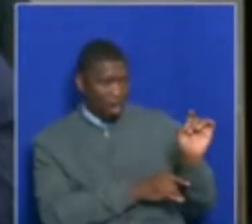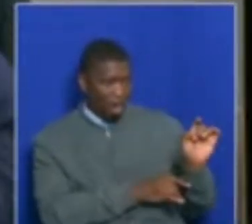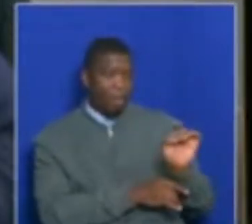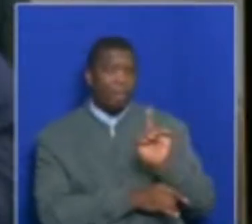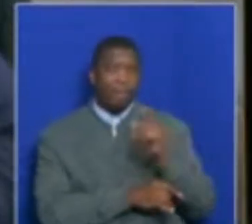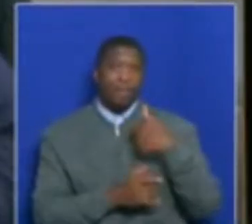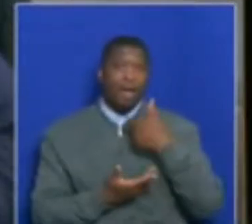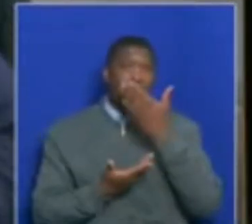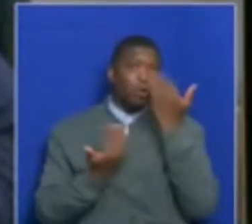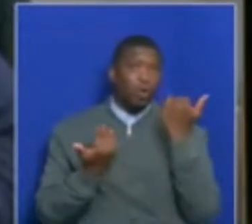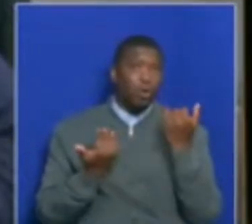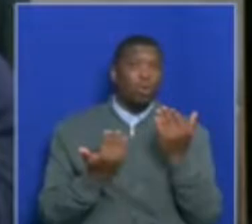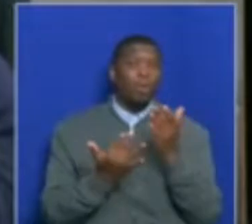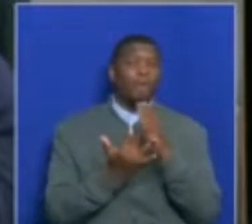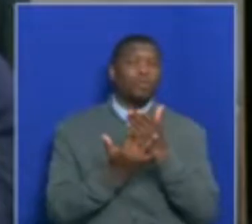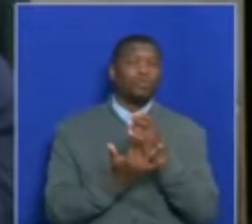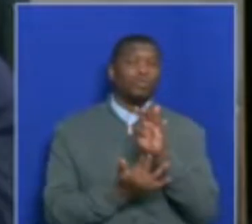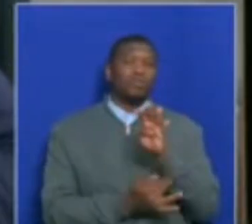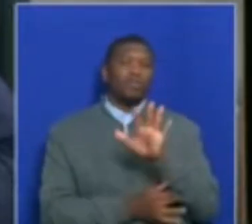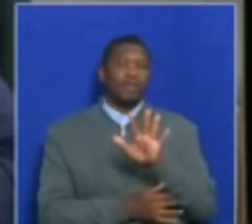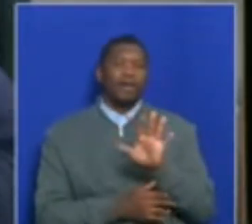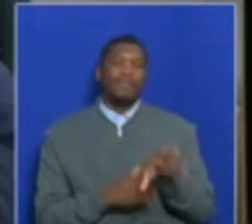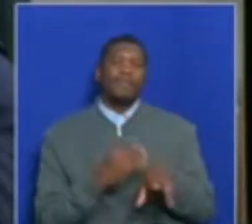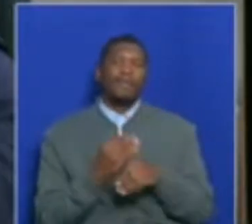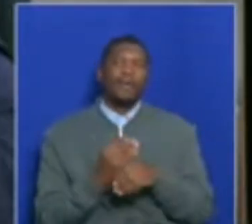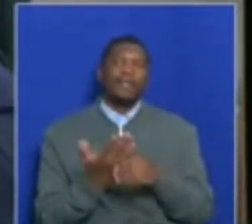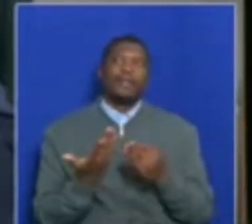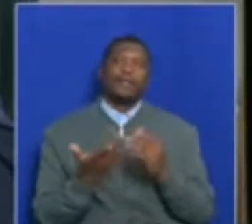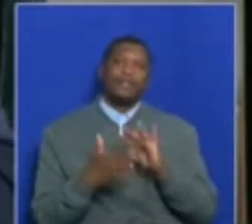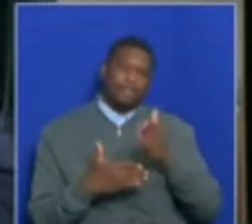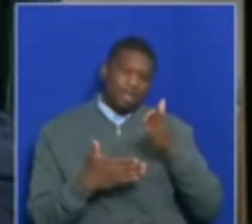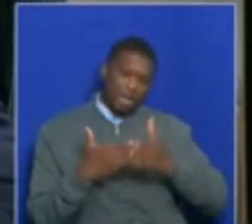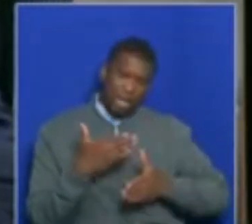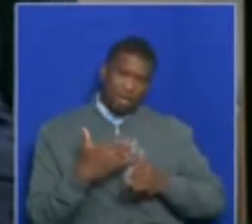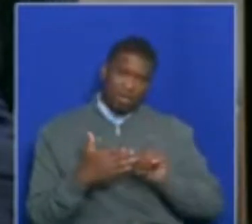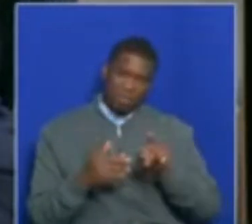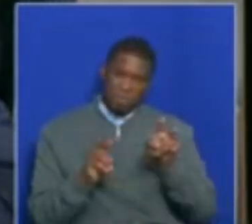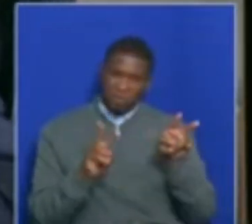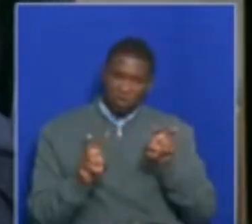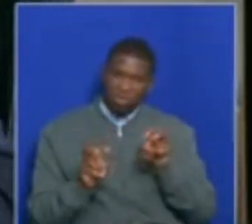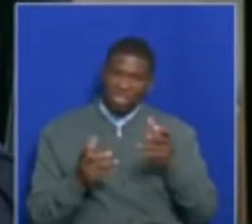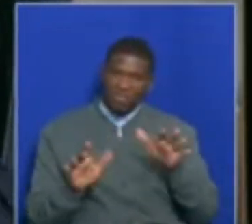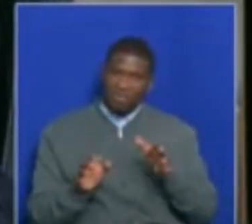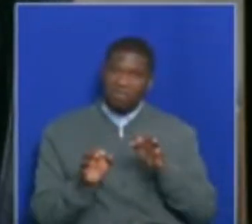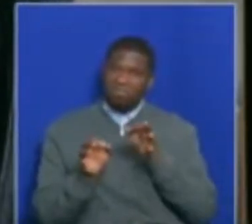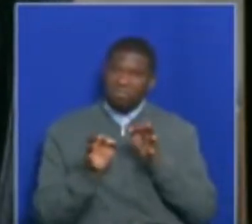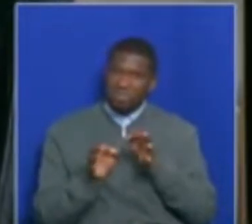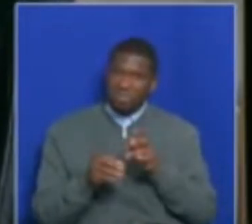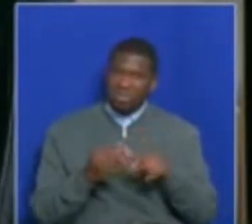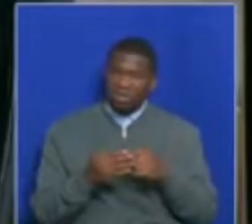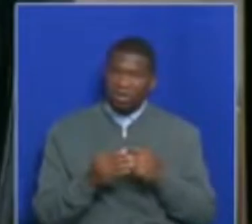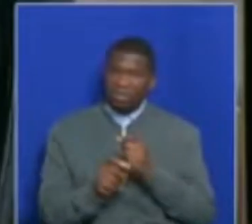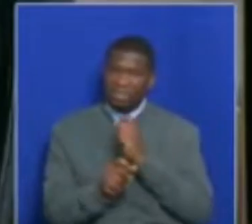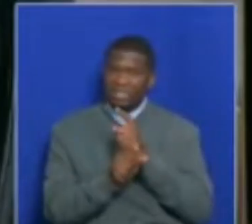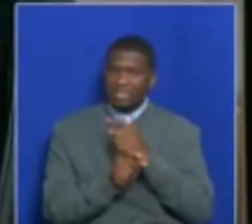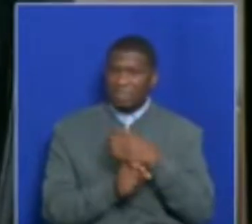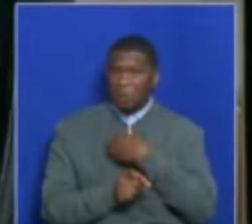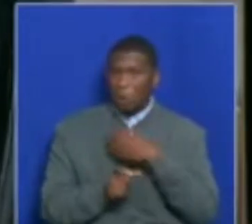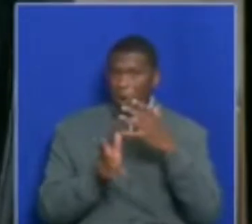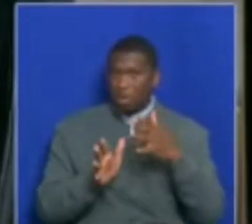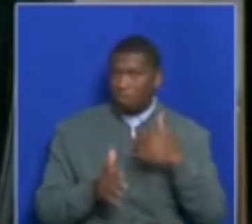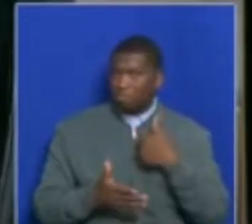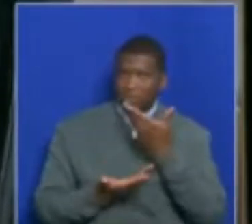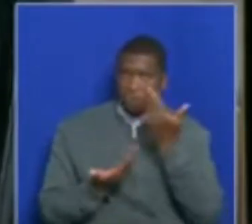45 and the end of this topic you do mention the rival taxi owners. I don't know. But